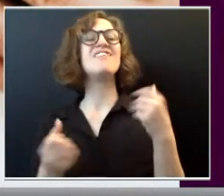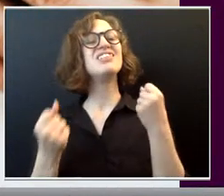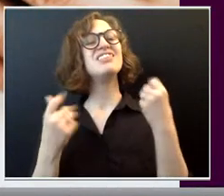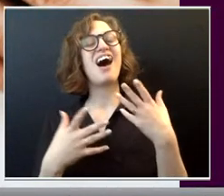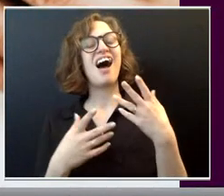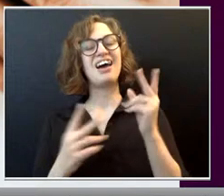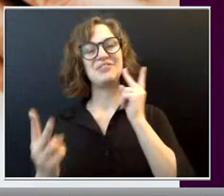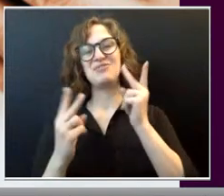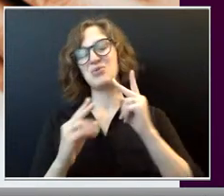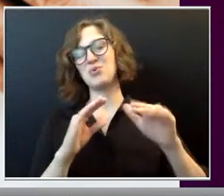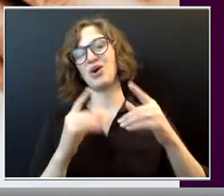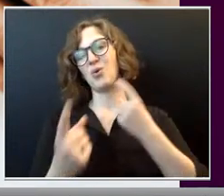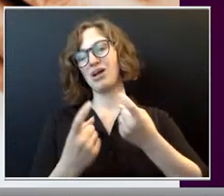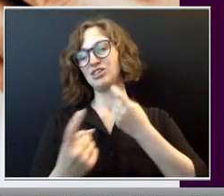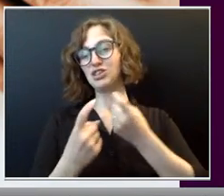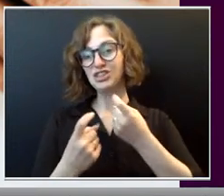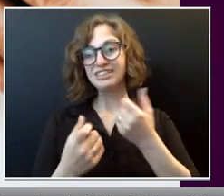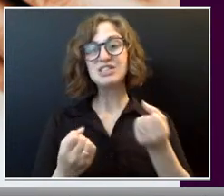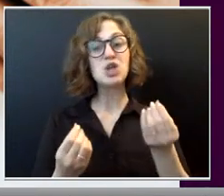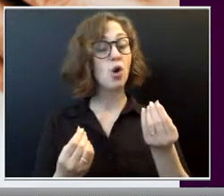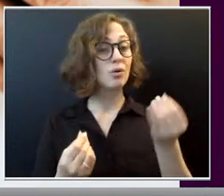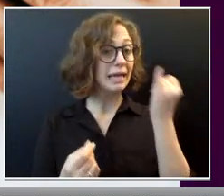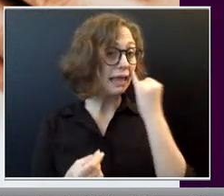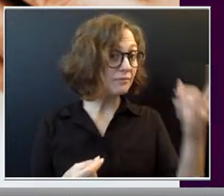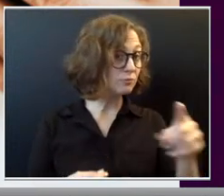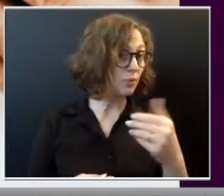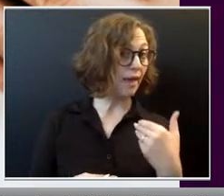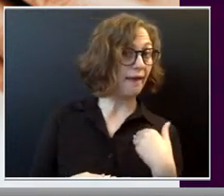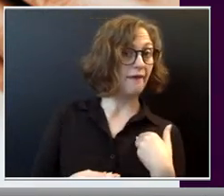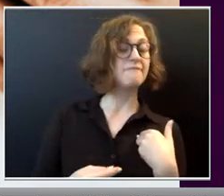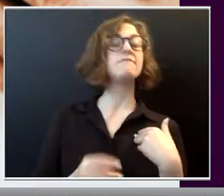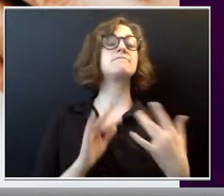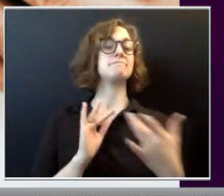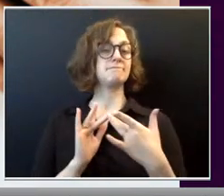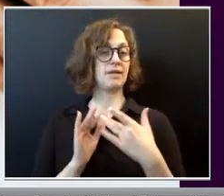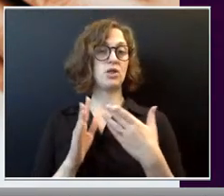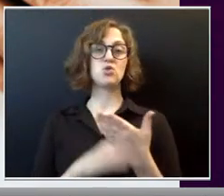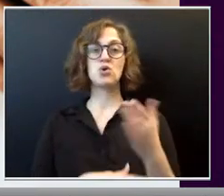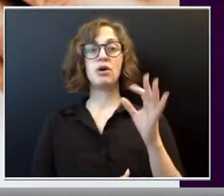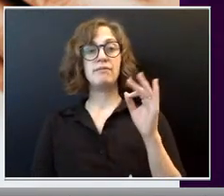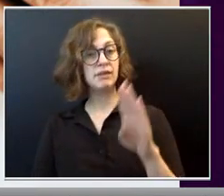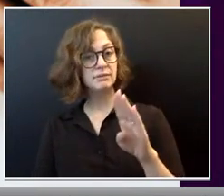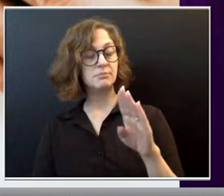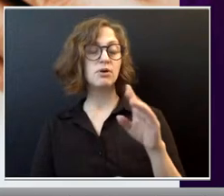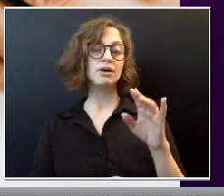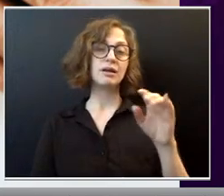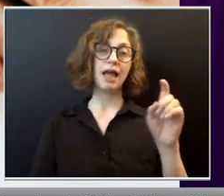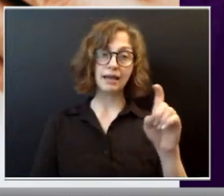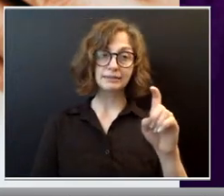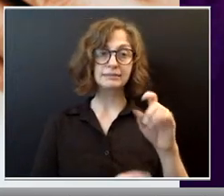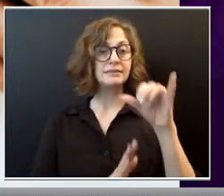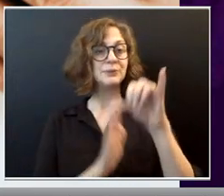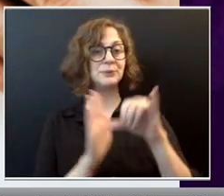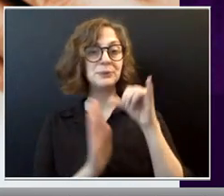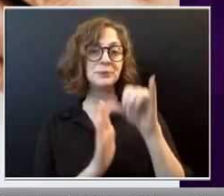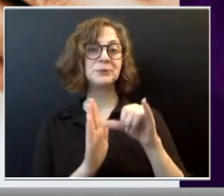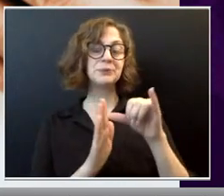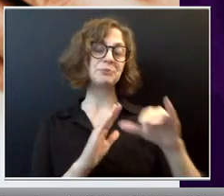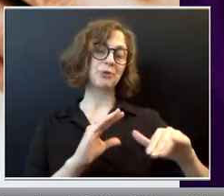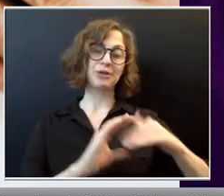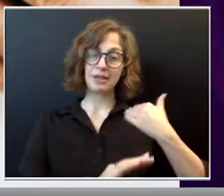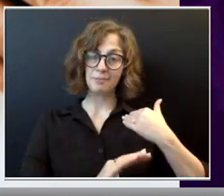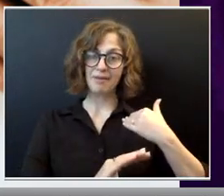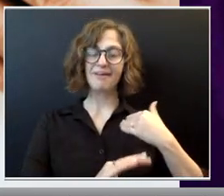questions. So be sure to contact us right now on Facebook, the X platform, YouTube, or the All Things Heart email, and I get